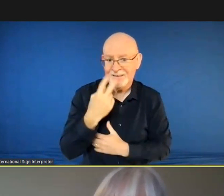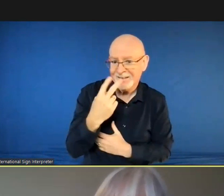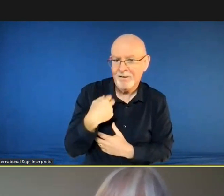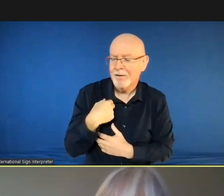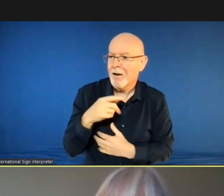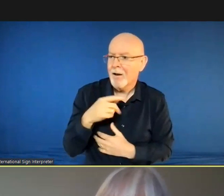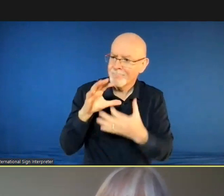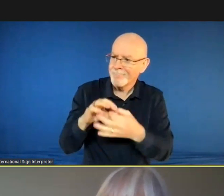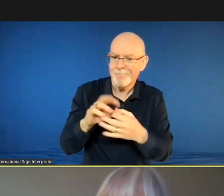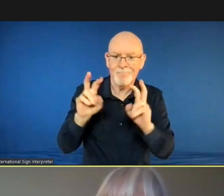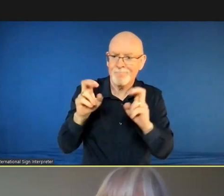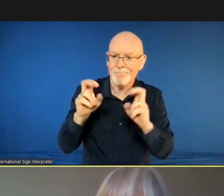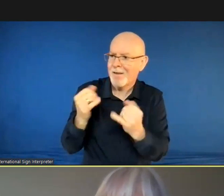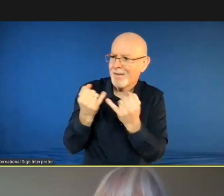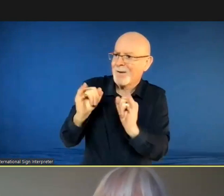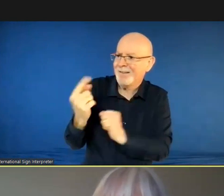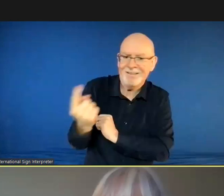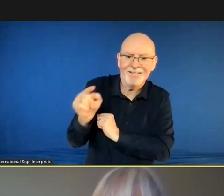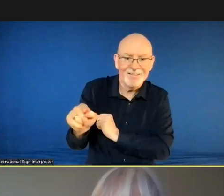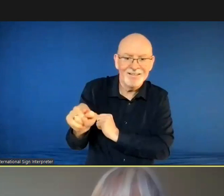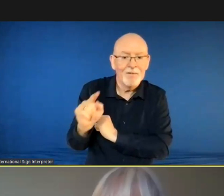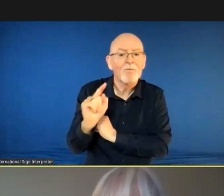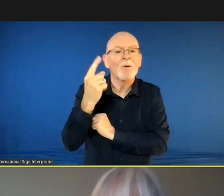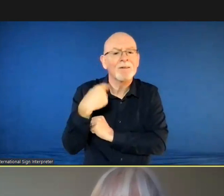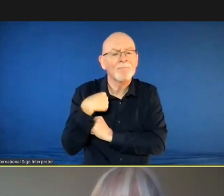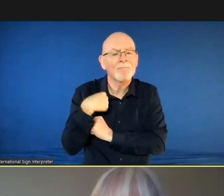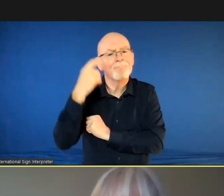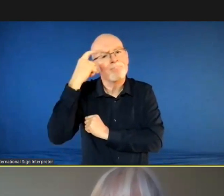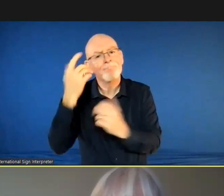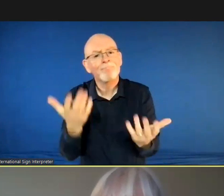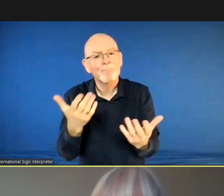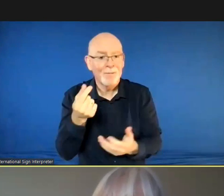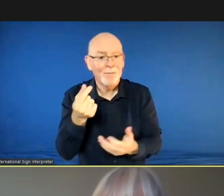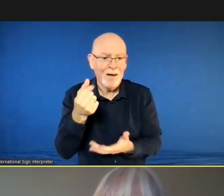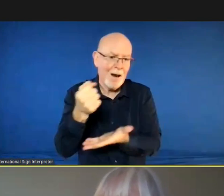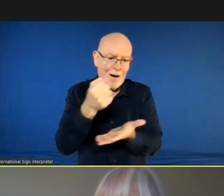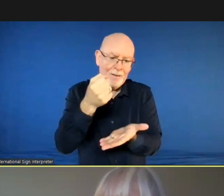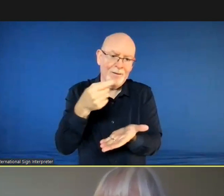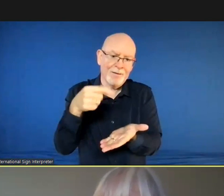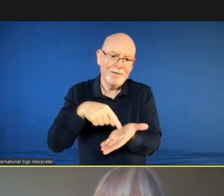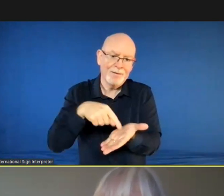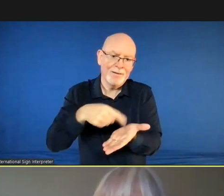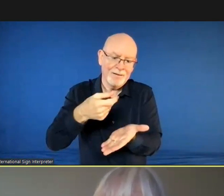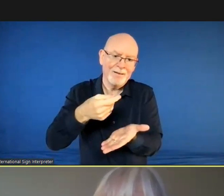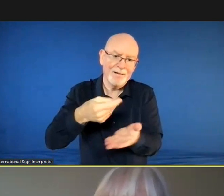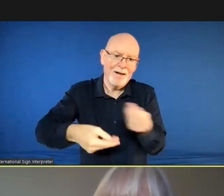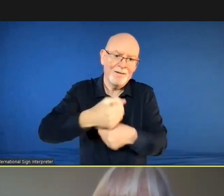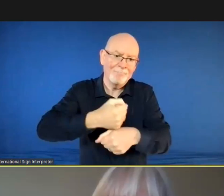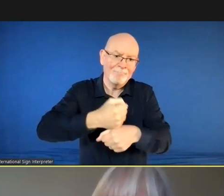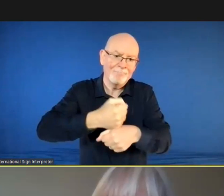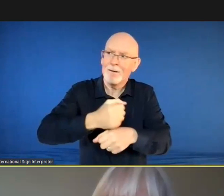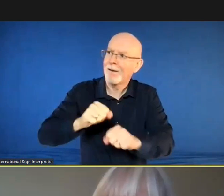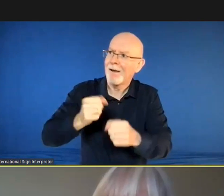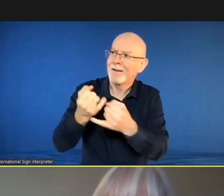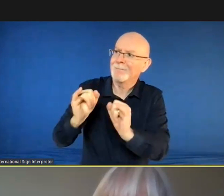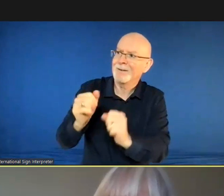economic independence. But essentially, real independence relies on young people having the confidence and the